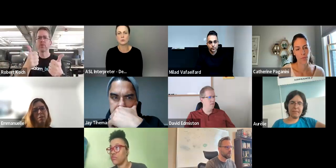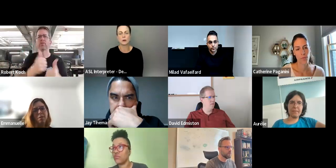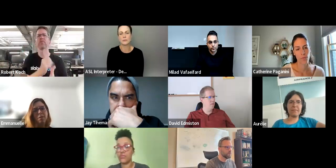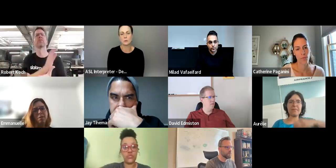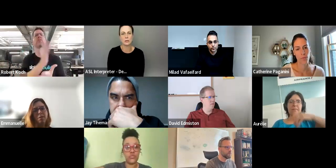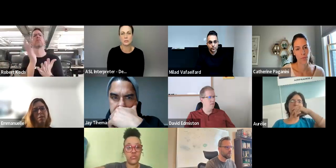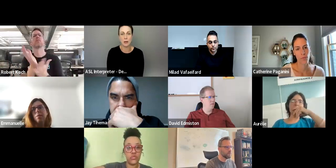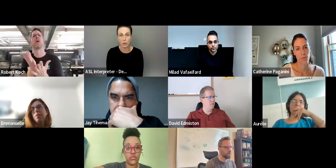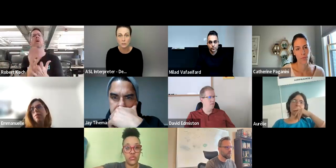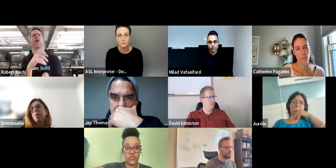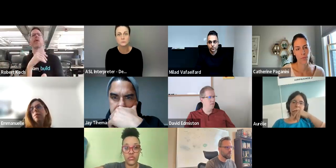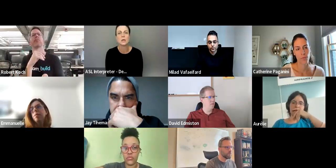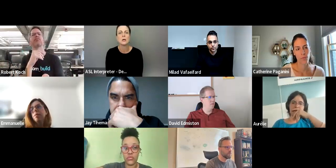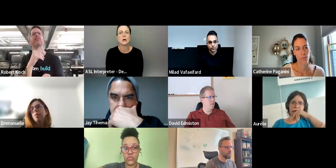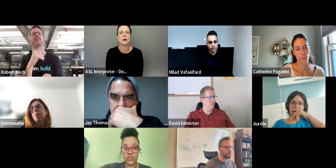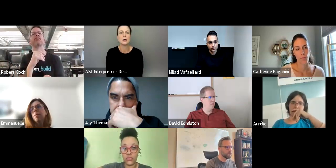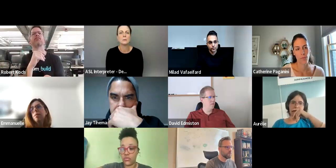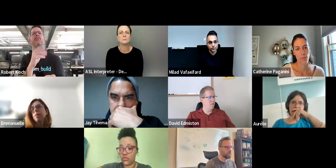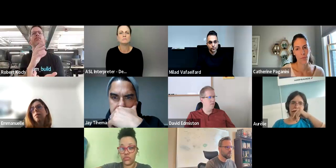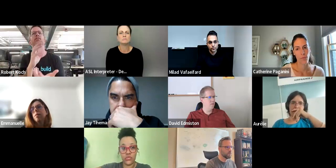room for everyone to network.